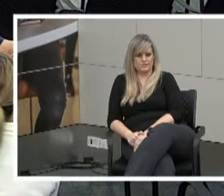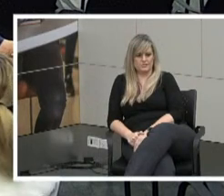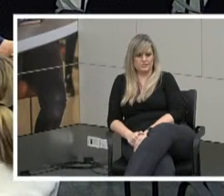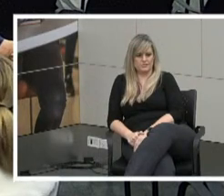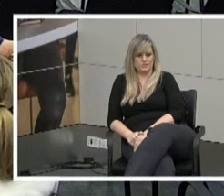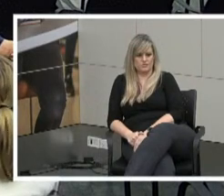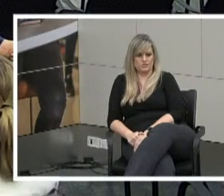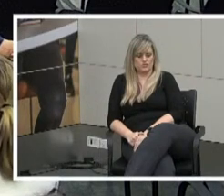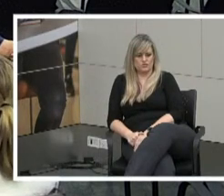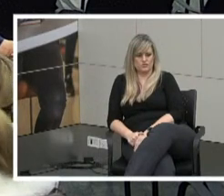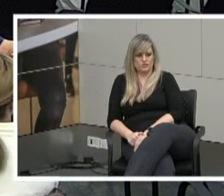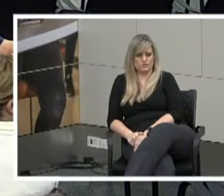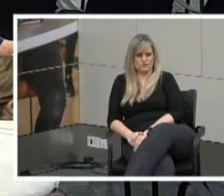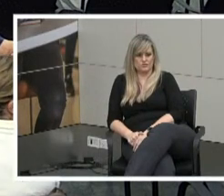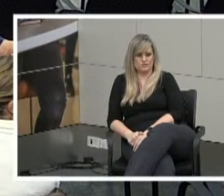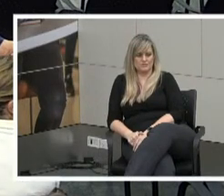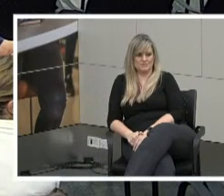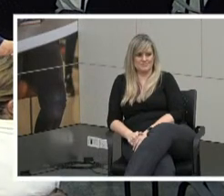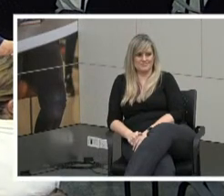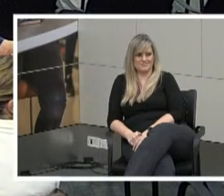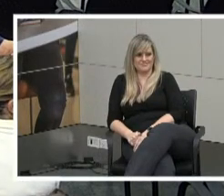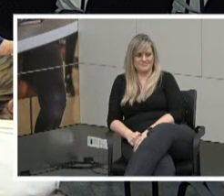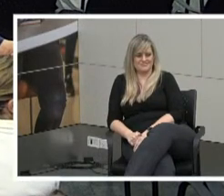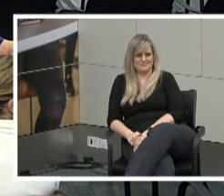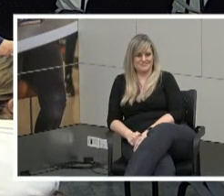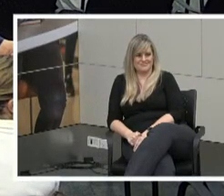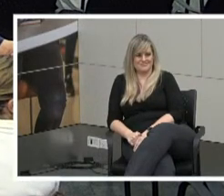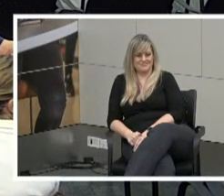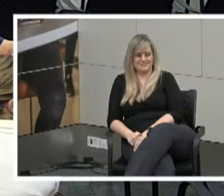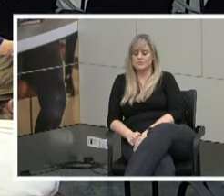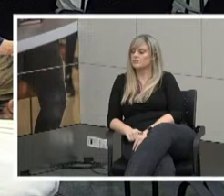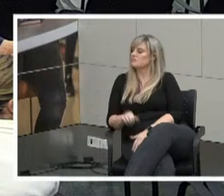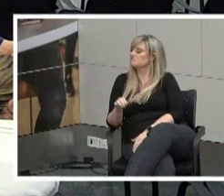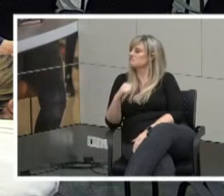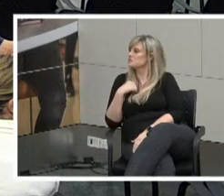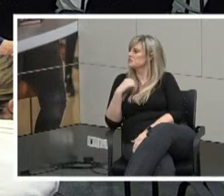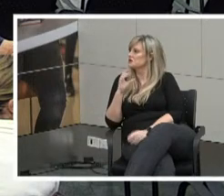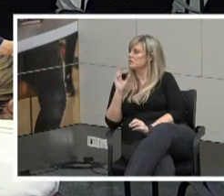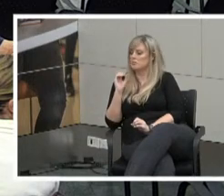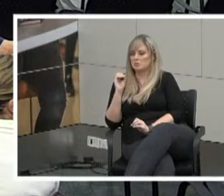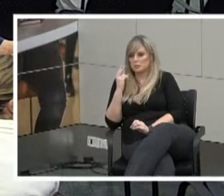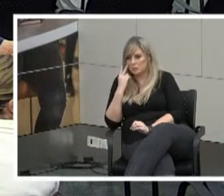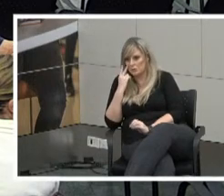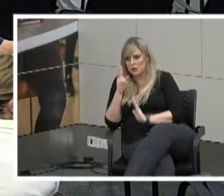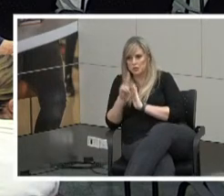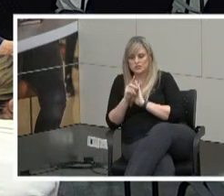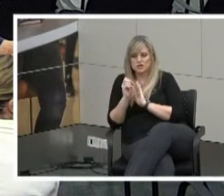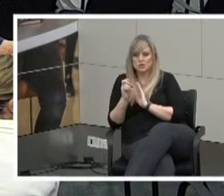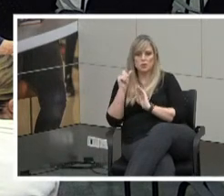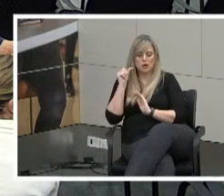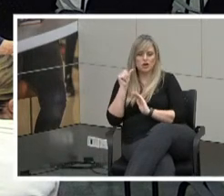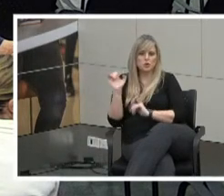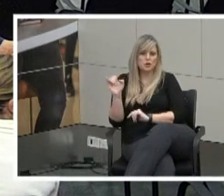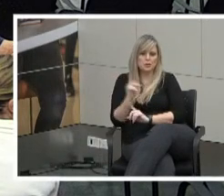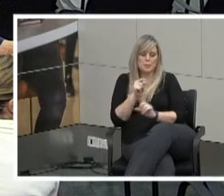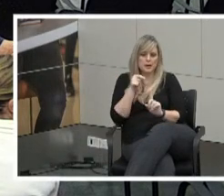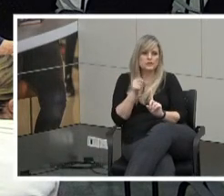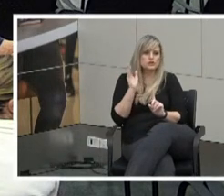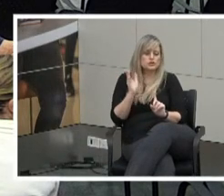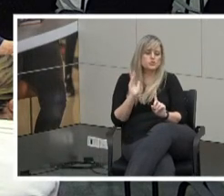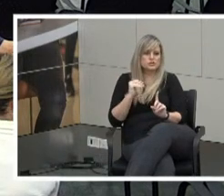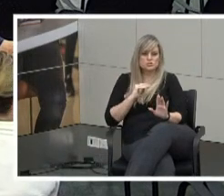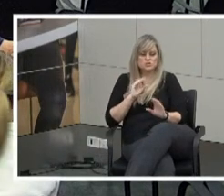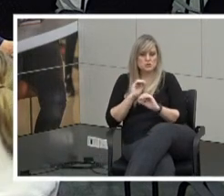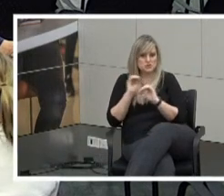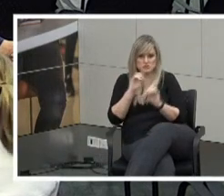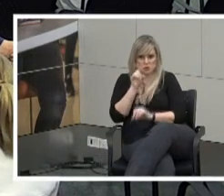I'm not seeing audio and that concludes our uh Zoom speaker to agenda items okay okay we can come back if we need to there's nobody